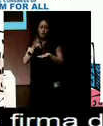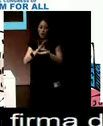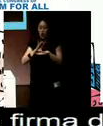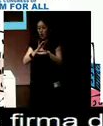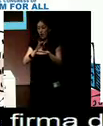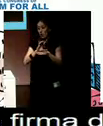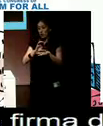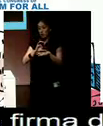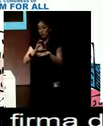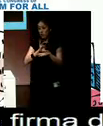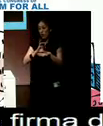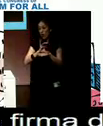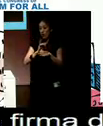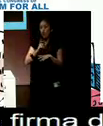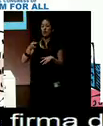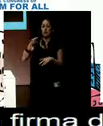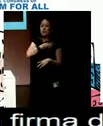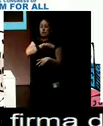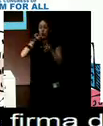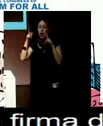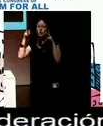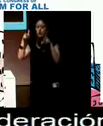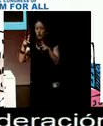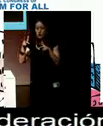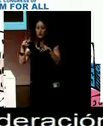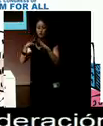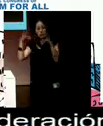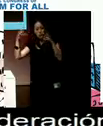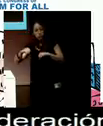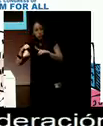support by signing agreements with